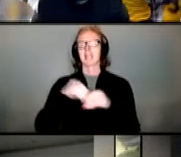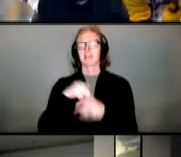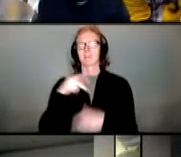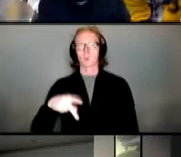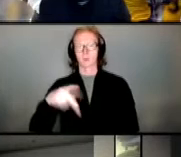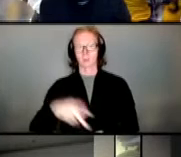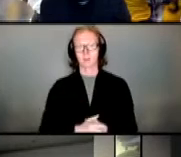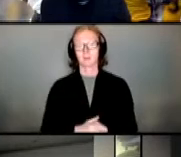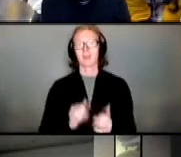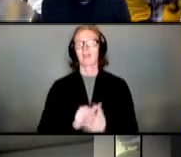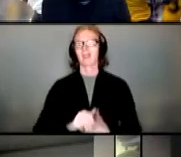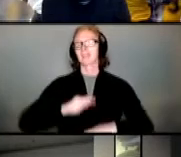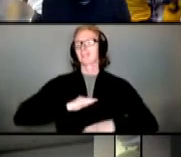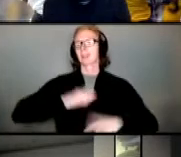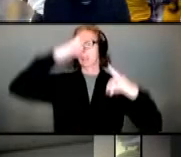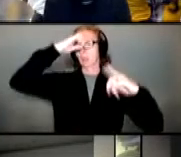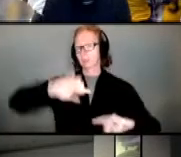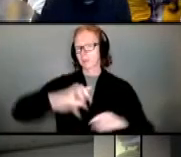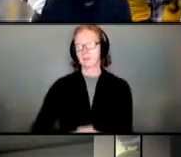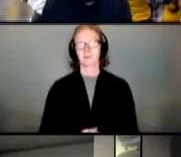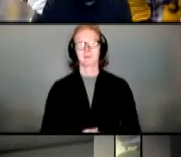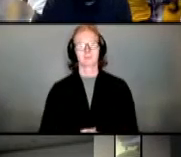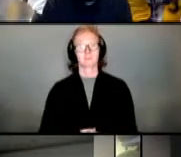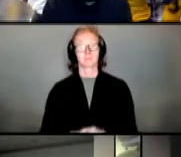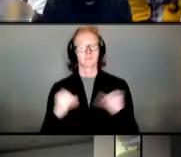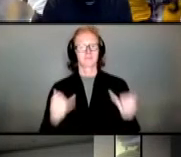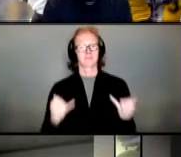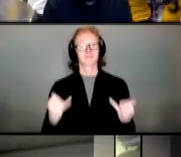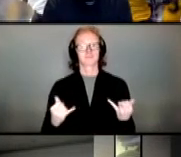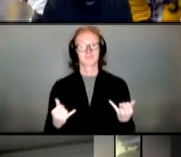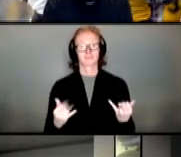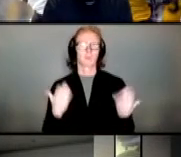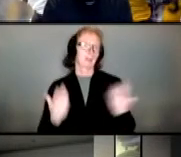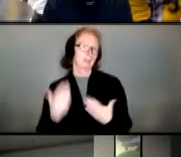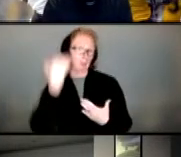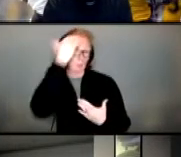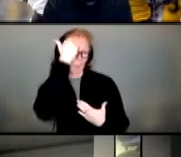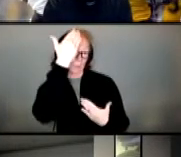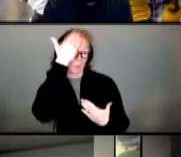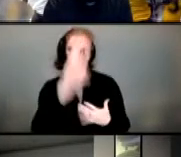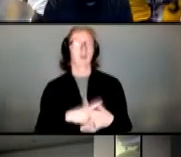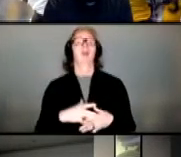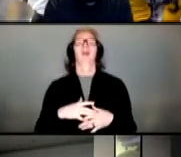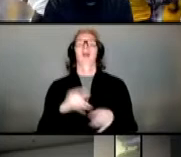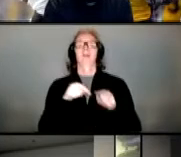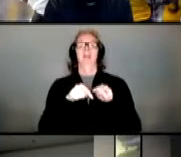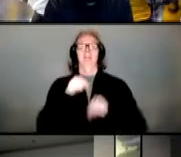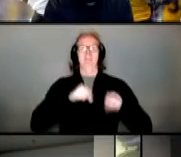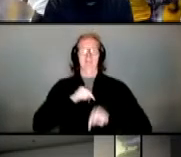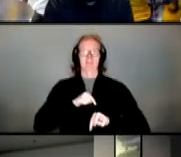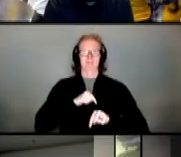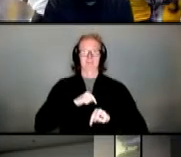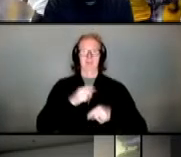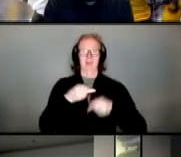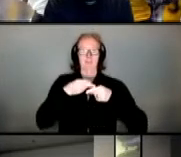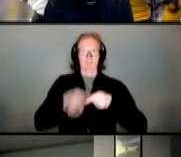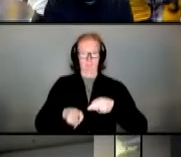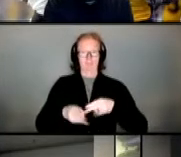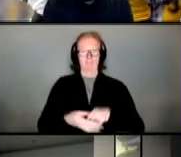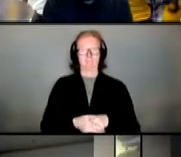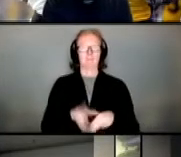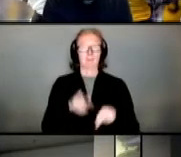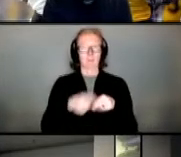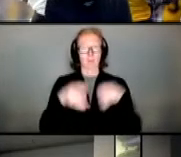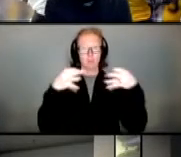settlement agreement is currently, or you may or may not know, let me give a little brief overview.